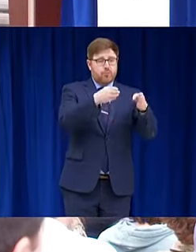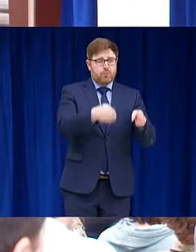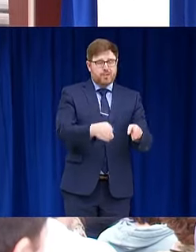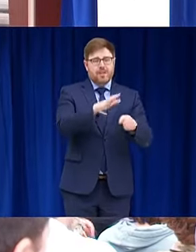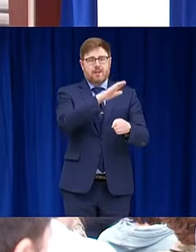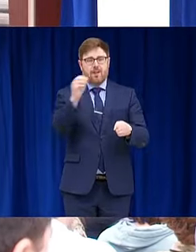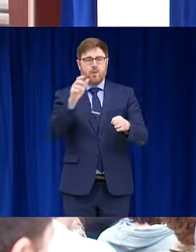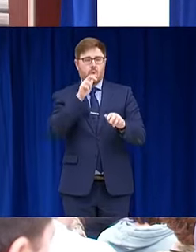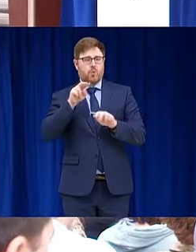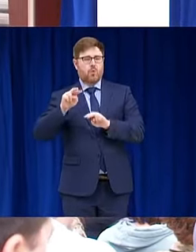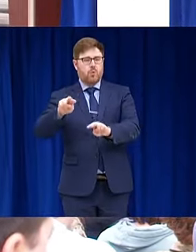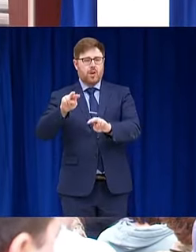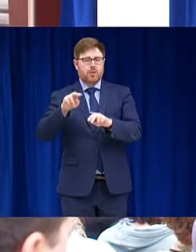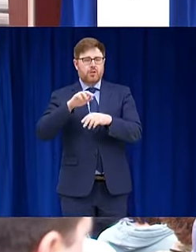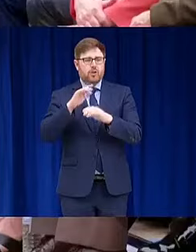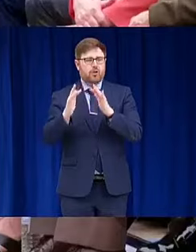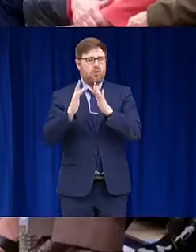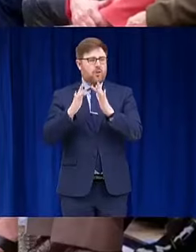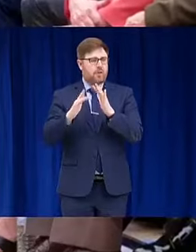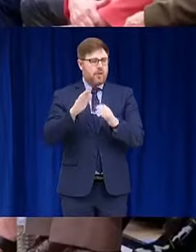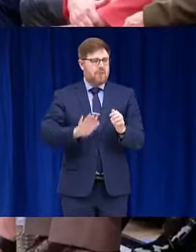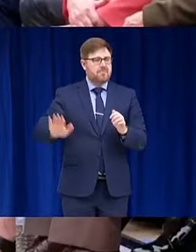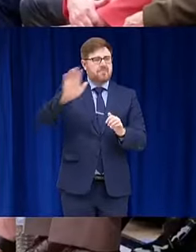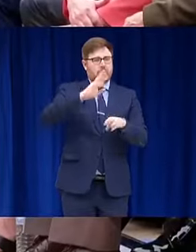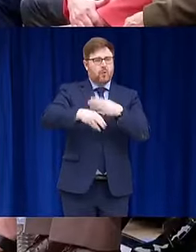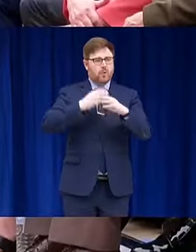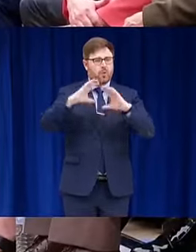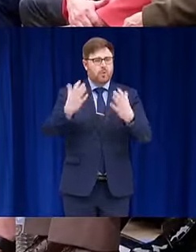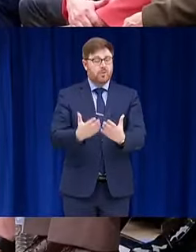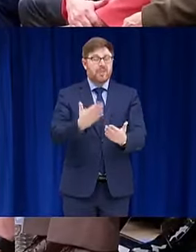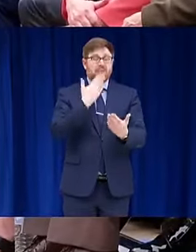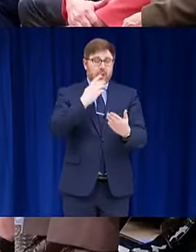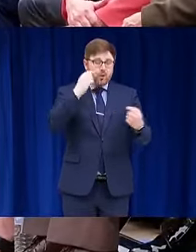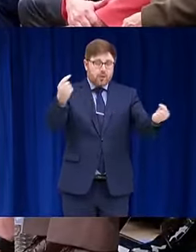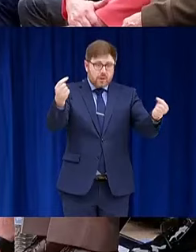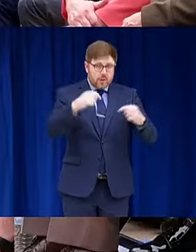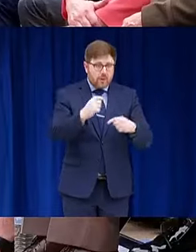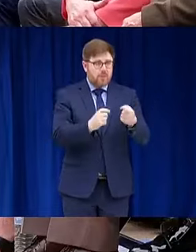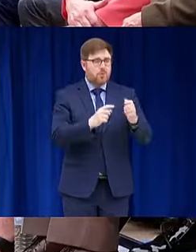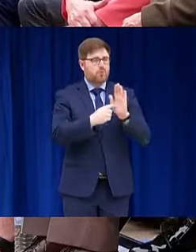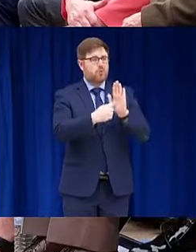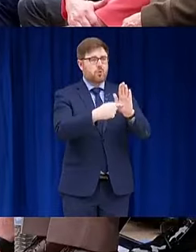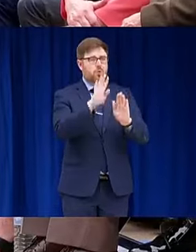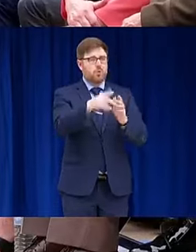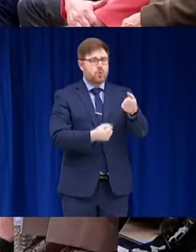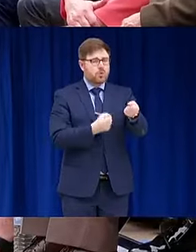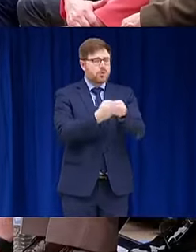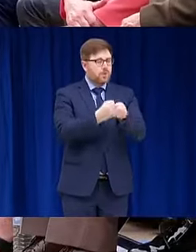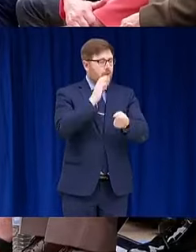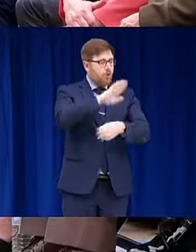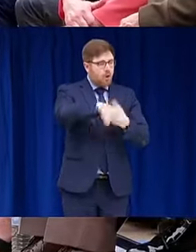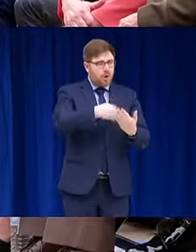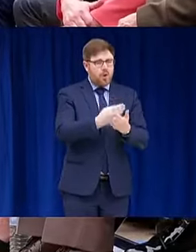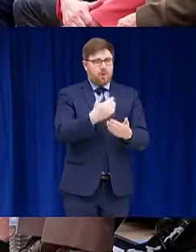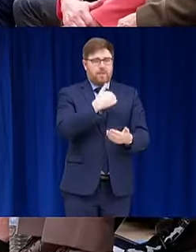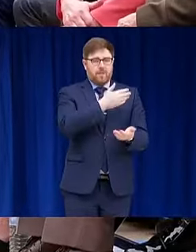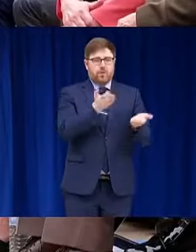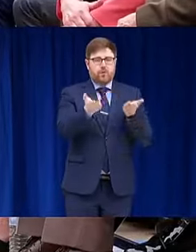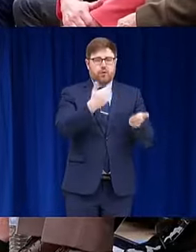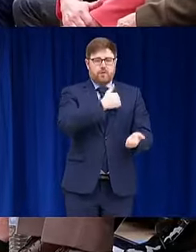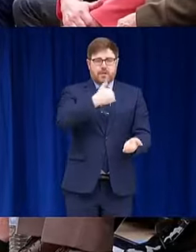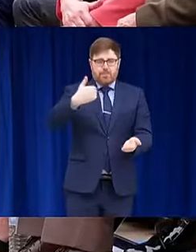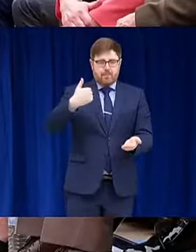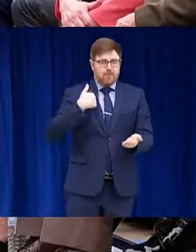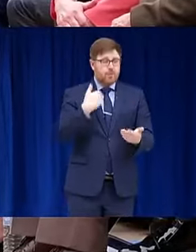world. Thank you for being here to show your support for the LGBTQ plus soldiers, sailors, airmen,